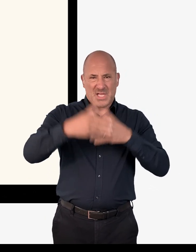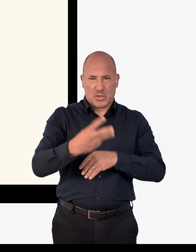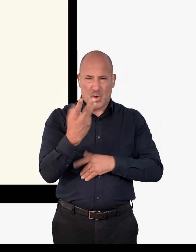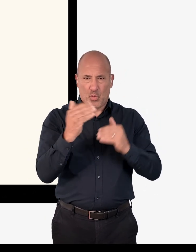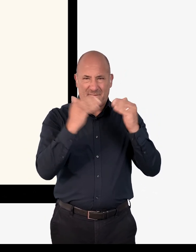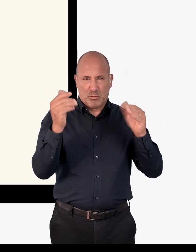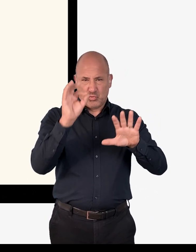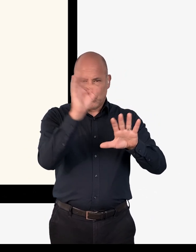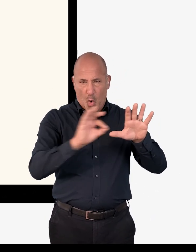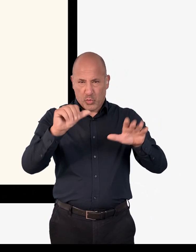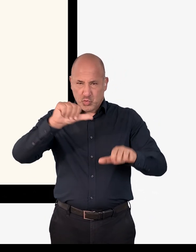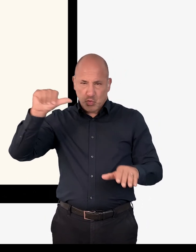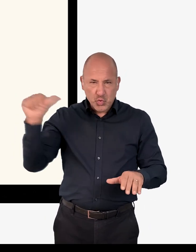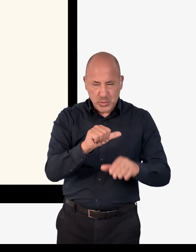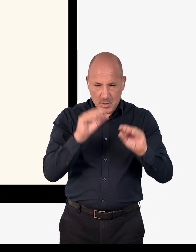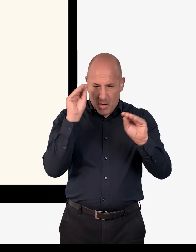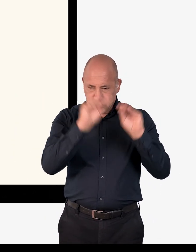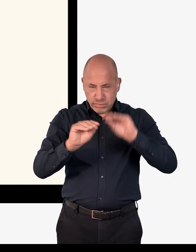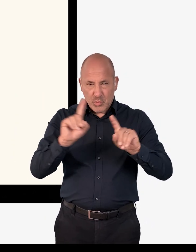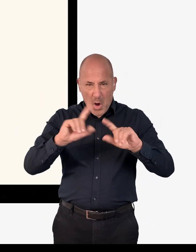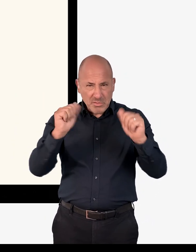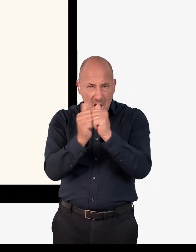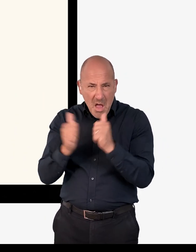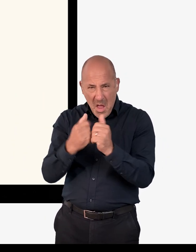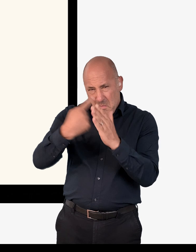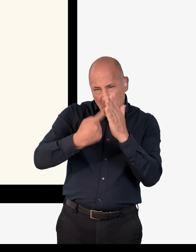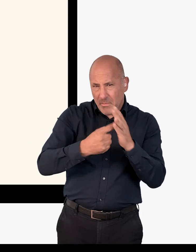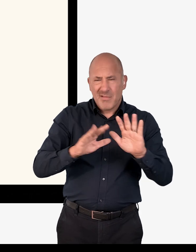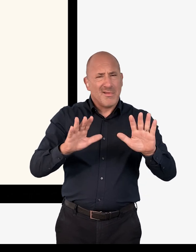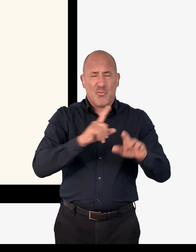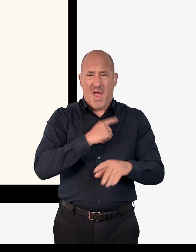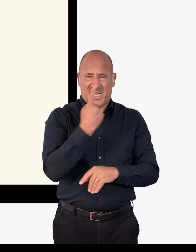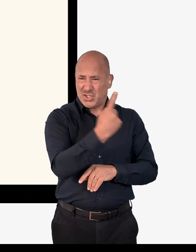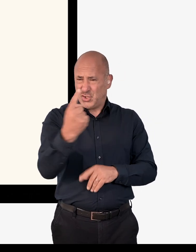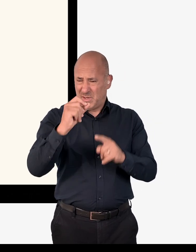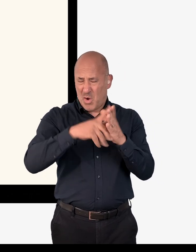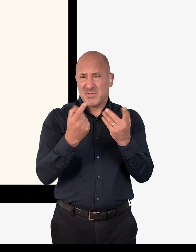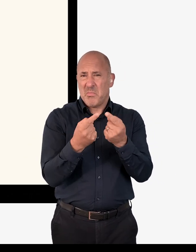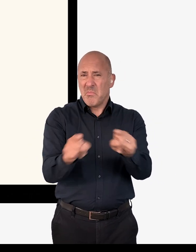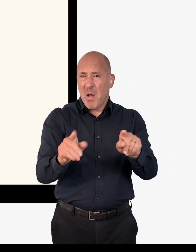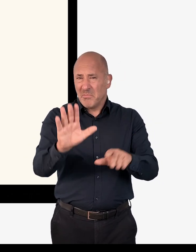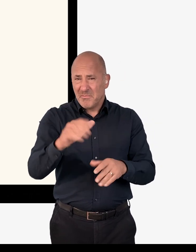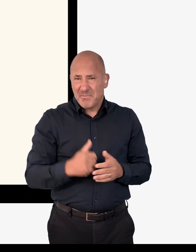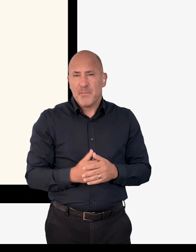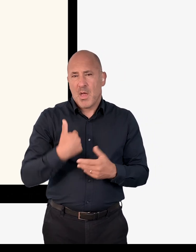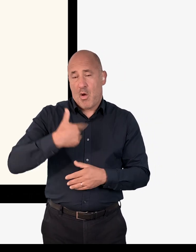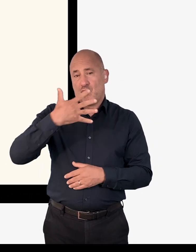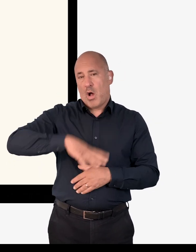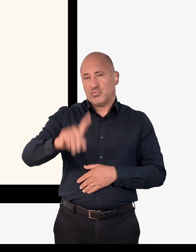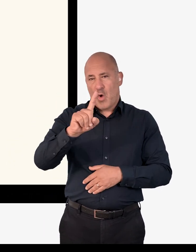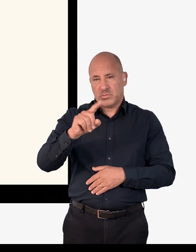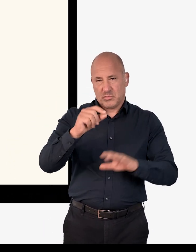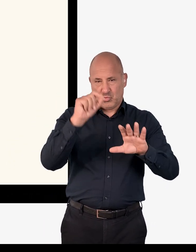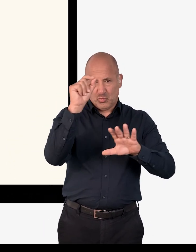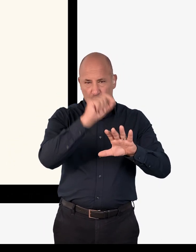fast rules about exactly what RIBA Stage 3 or equivalent drawings should include, as every project